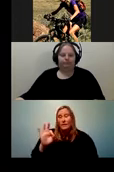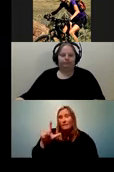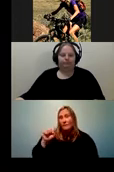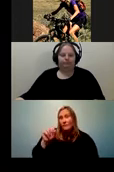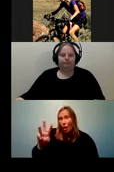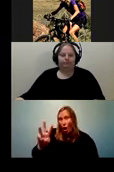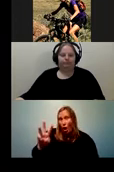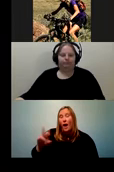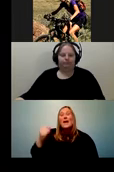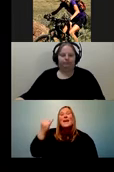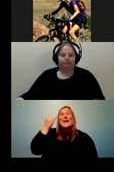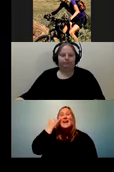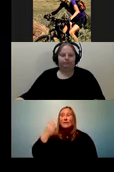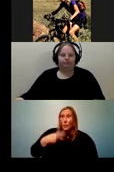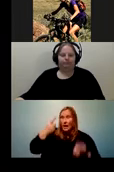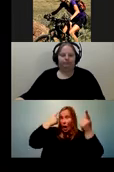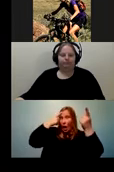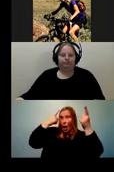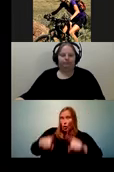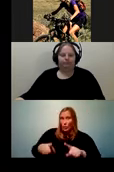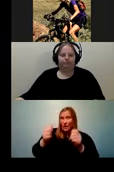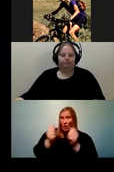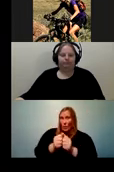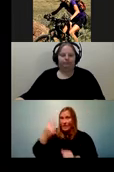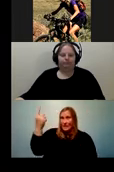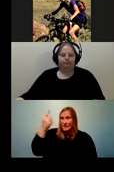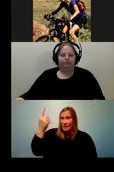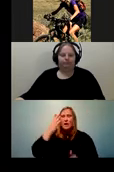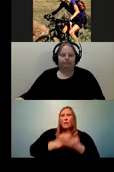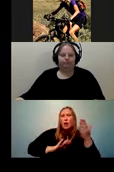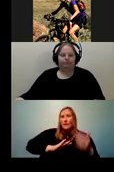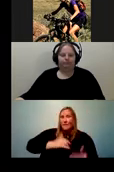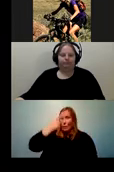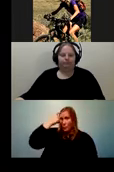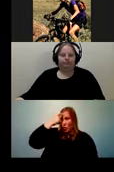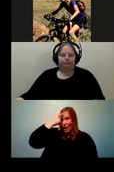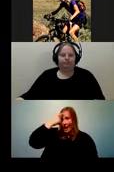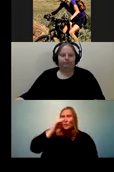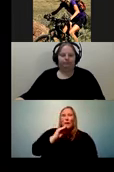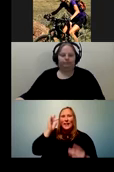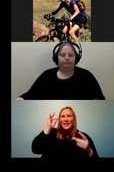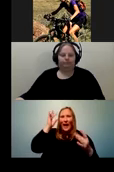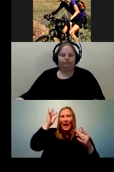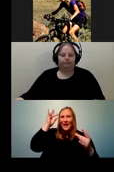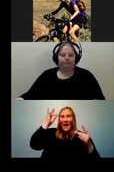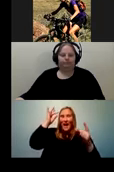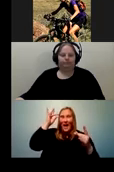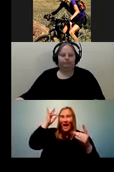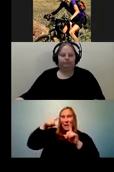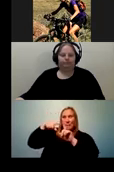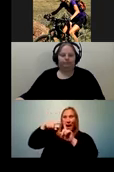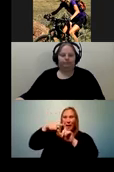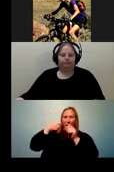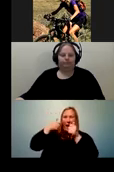we agree with, a part of our brain center will actually light up to tell us that we're